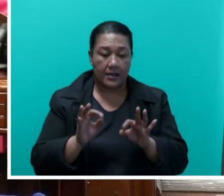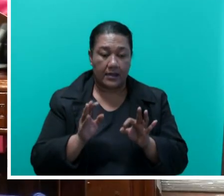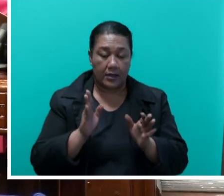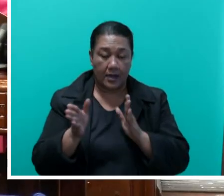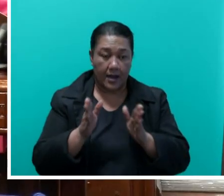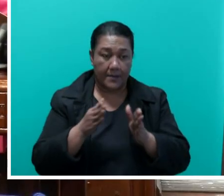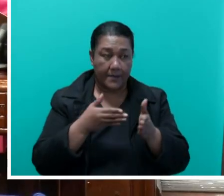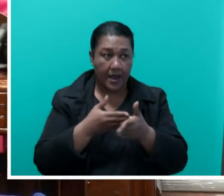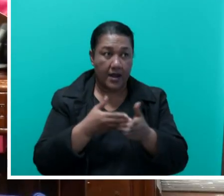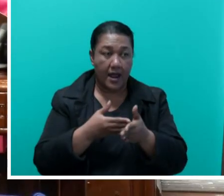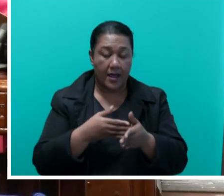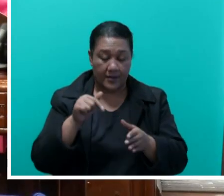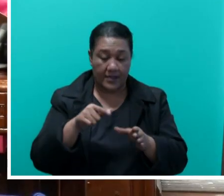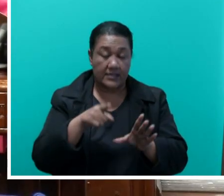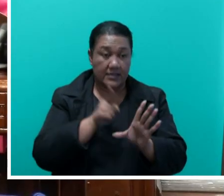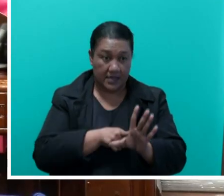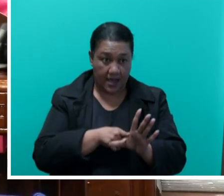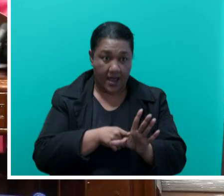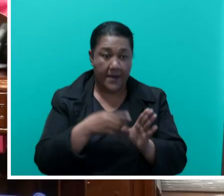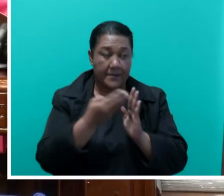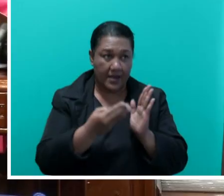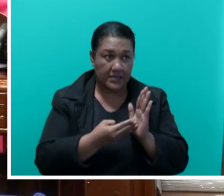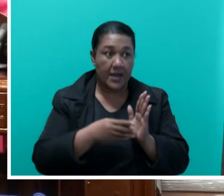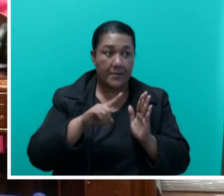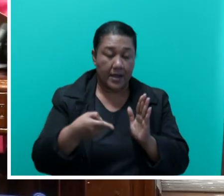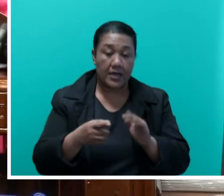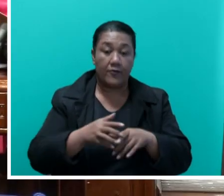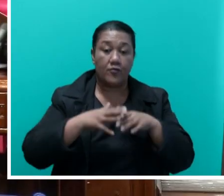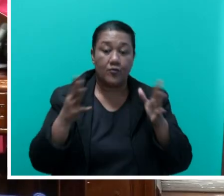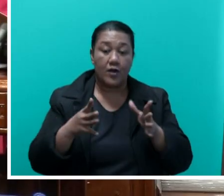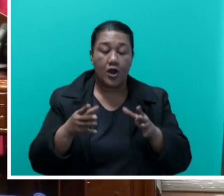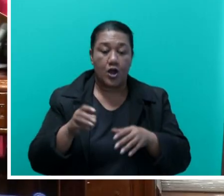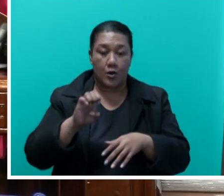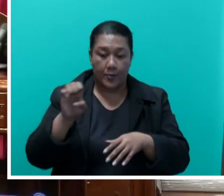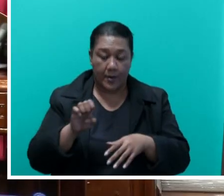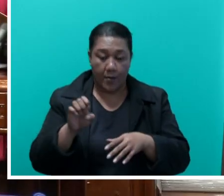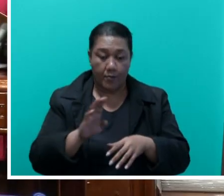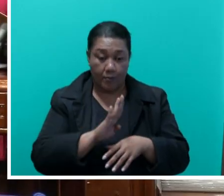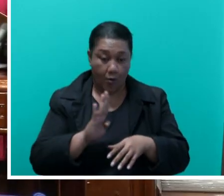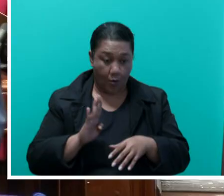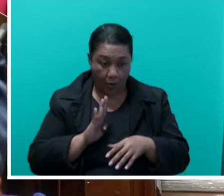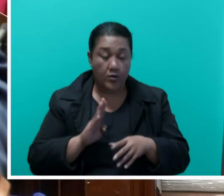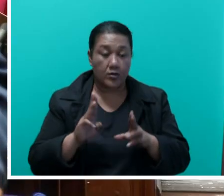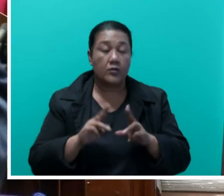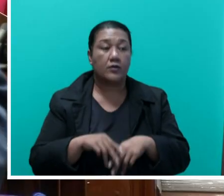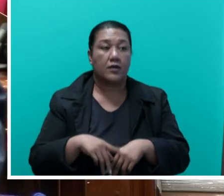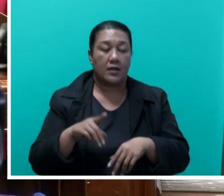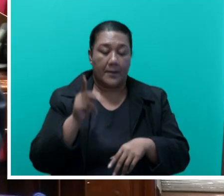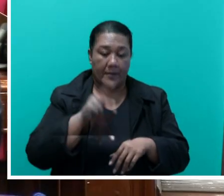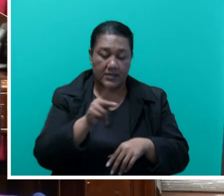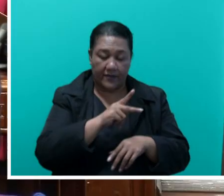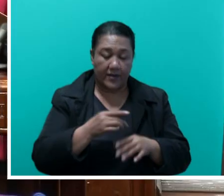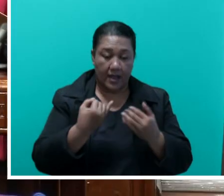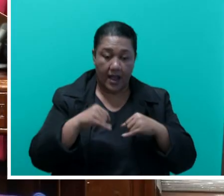budget, but it is nonetheless of huge importance for our country and the Pacific Island